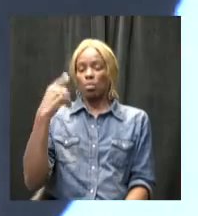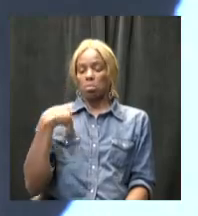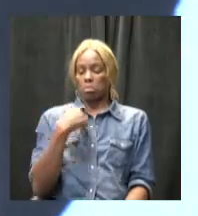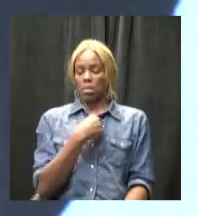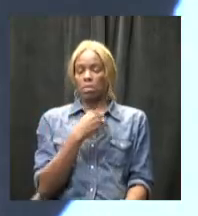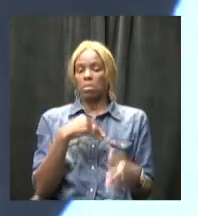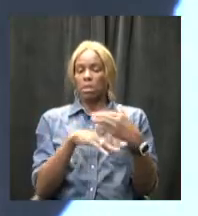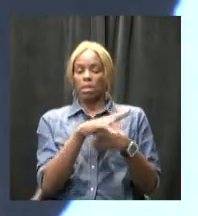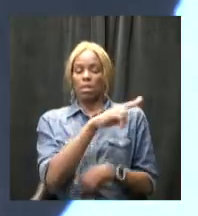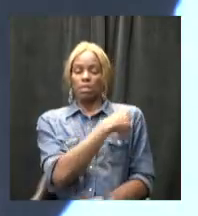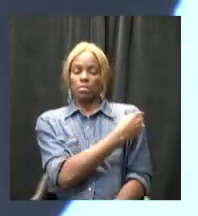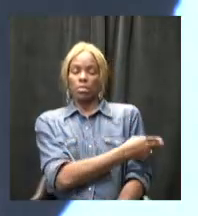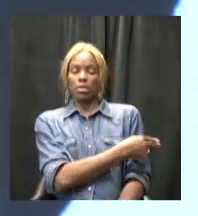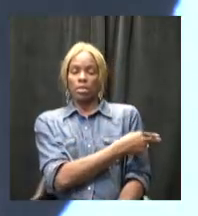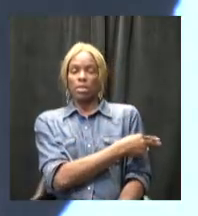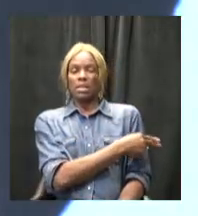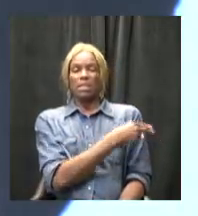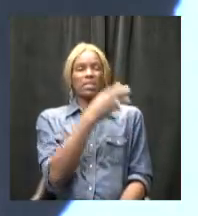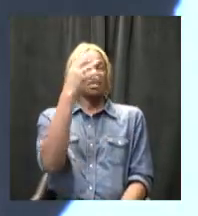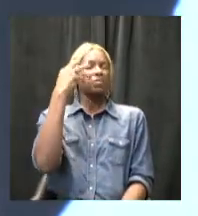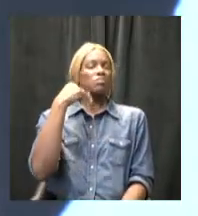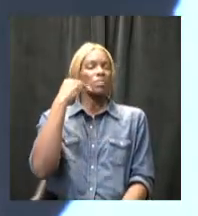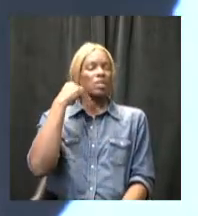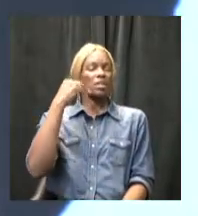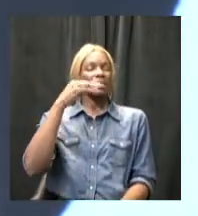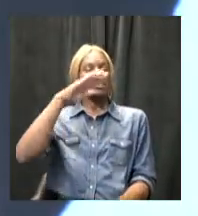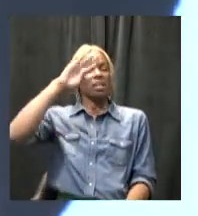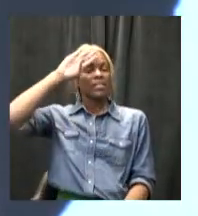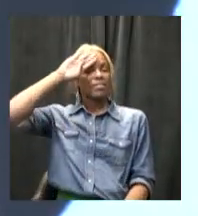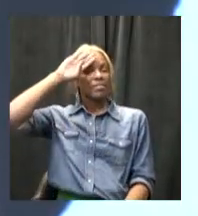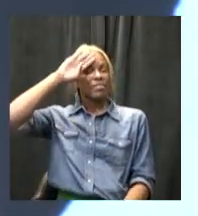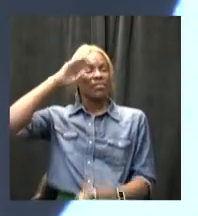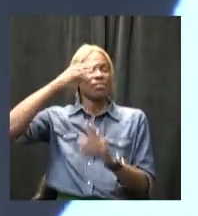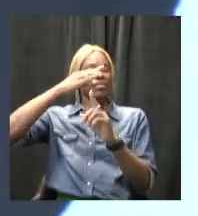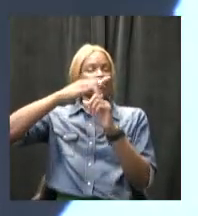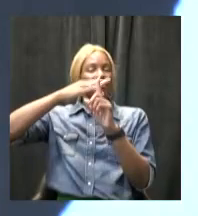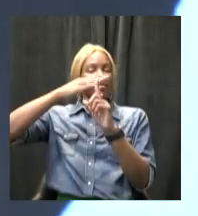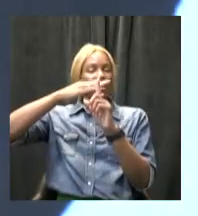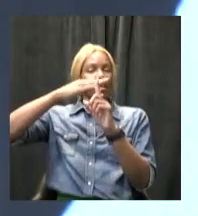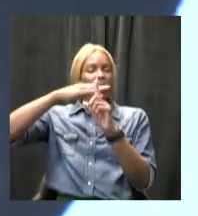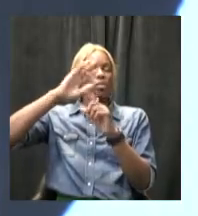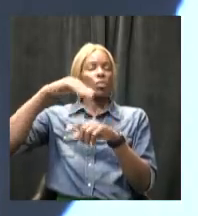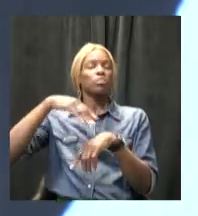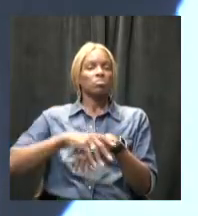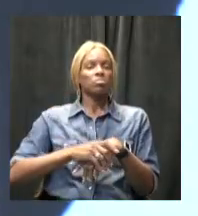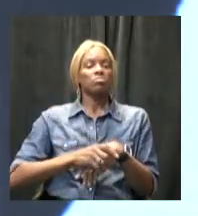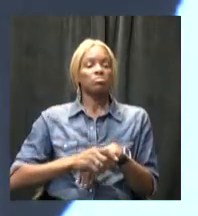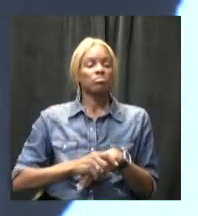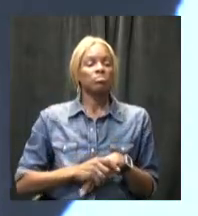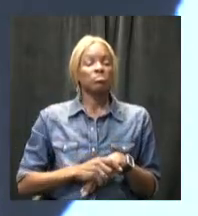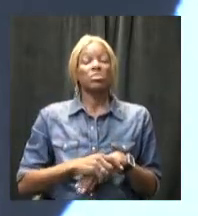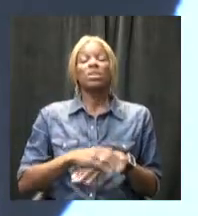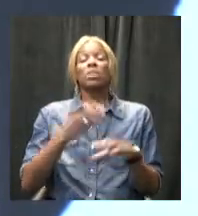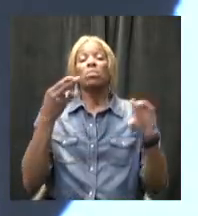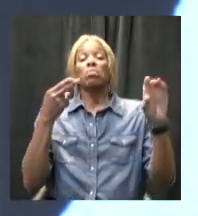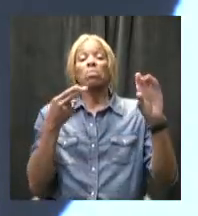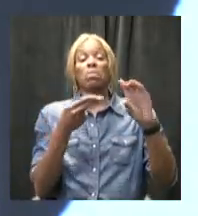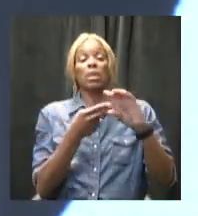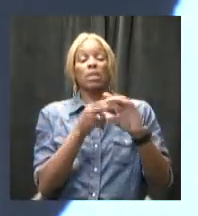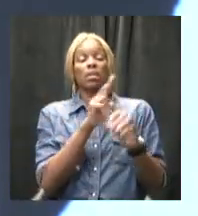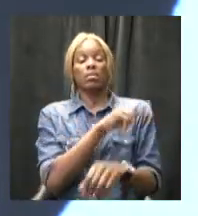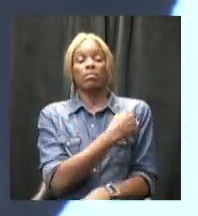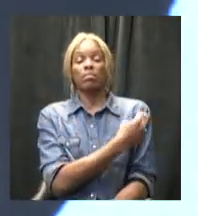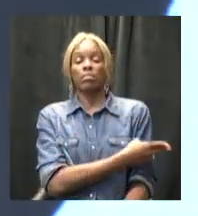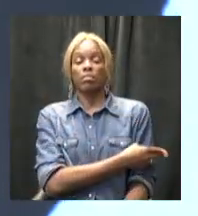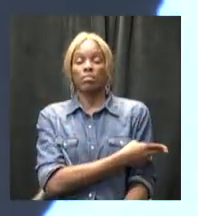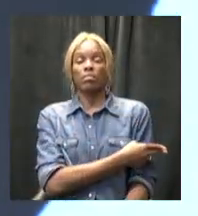hospital. She had gone in with a fever. She had gone in with a mild diagnosis. And yet as she went into the hospital there,